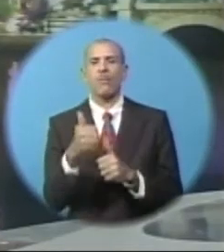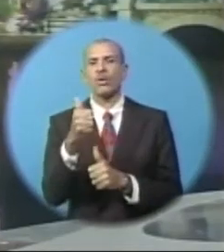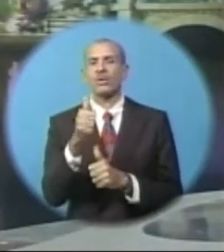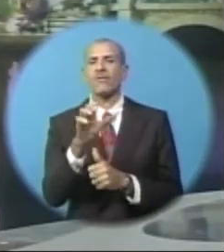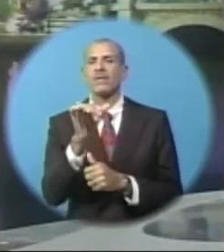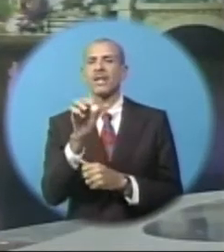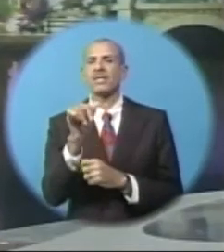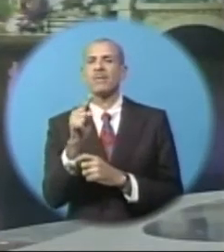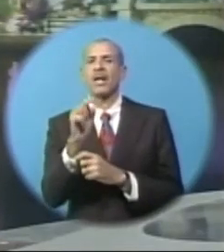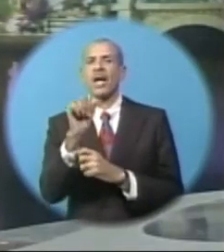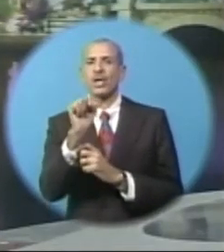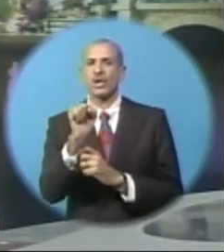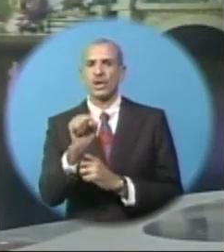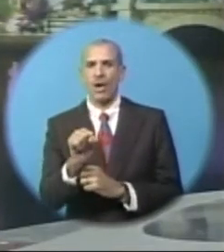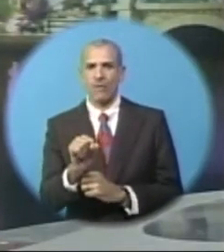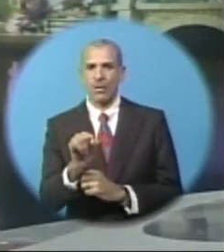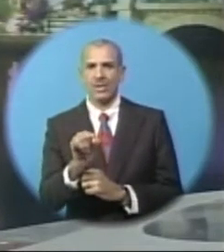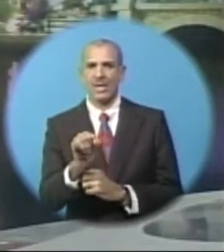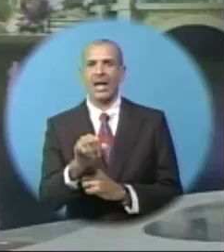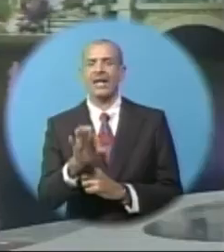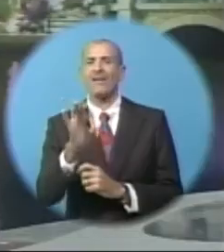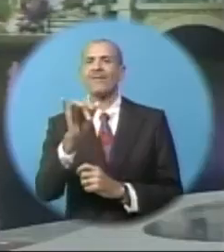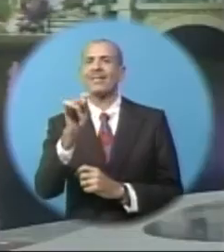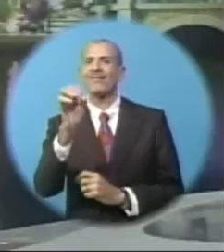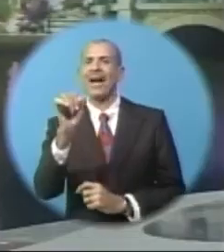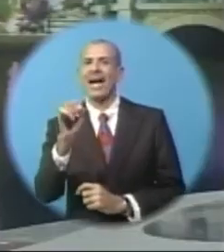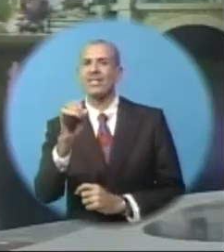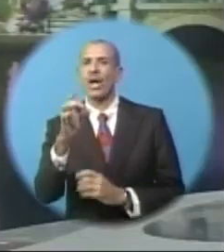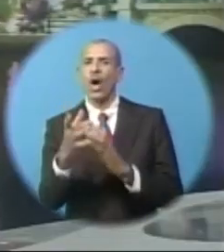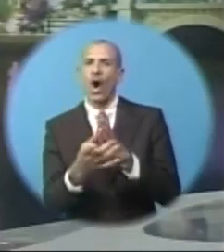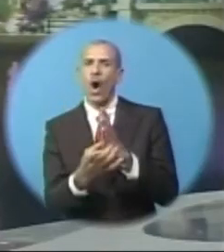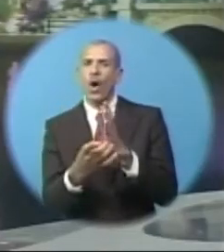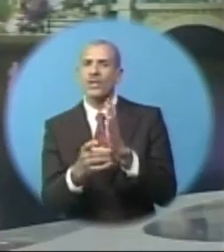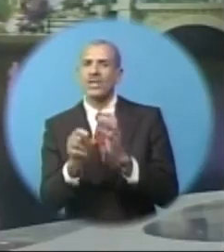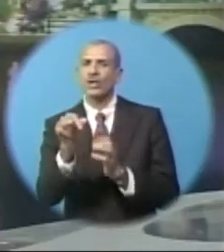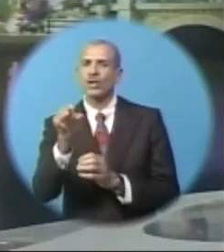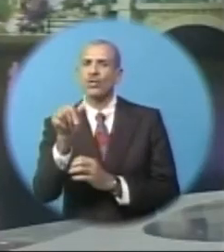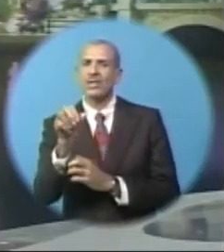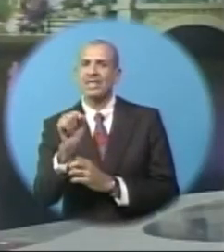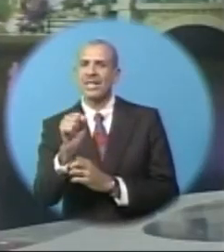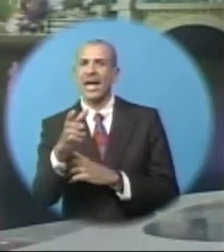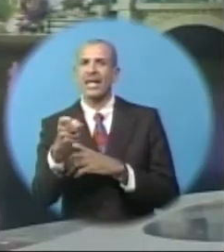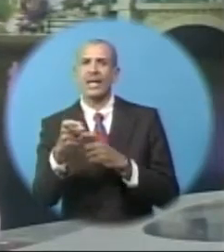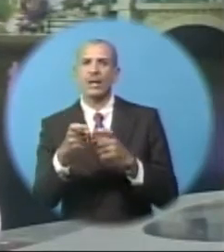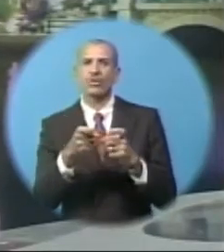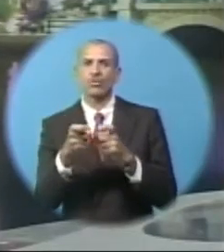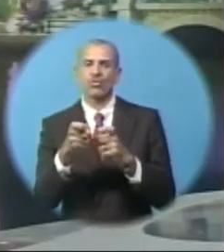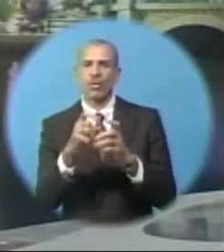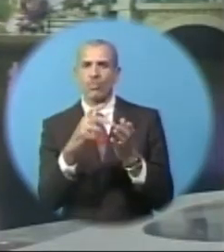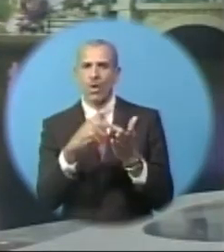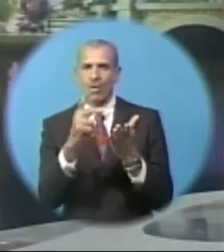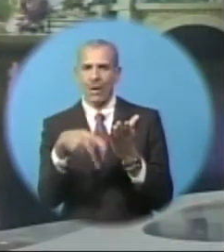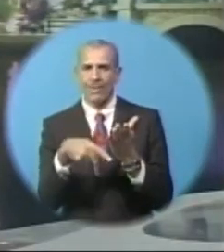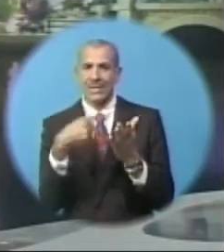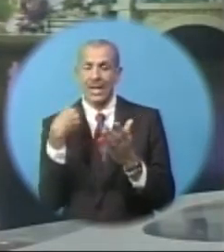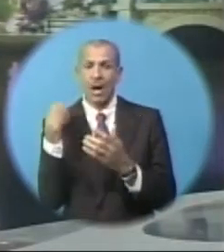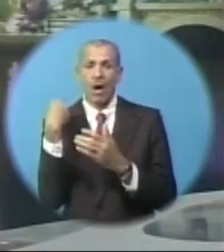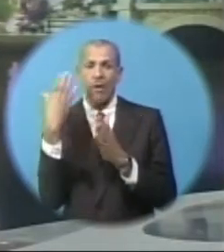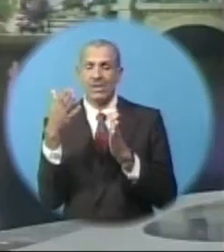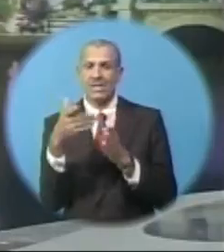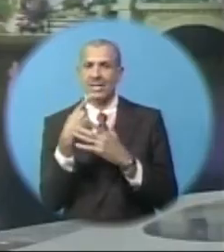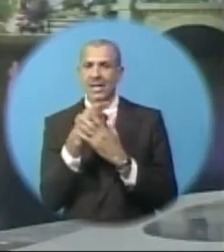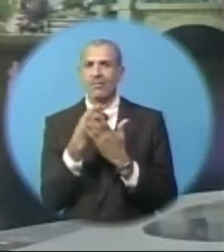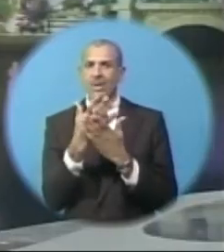customers on the South Coast on the Fats, Oils and Grease or FOG control program. She says her officers have